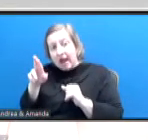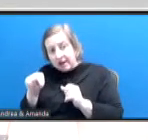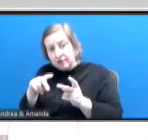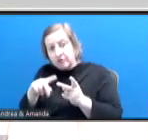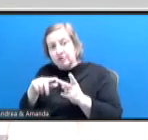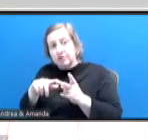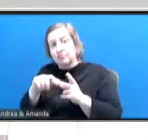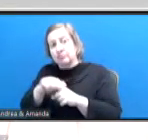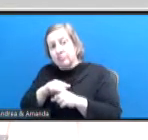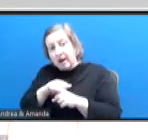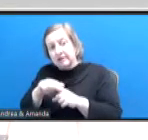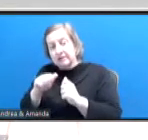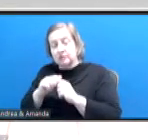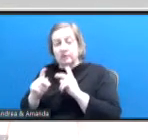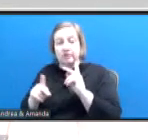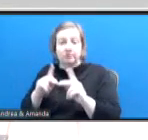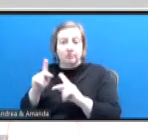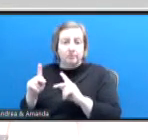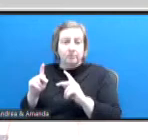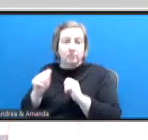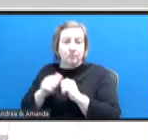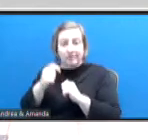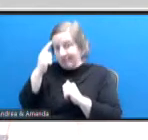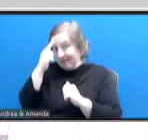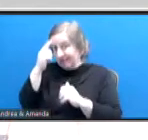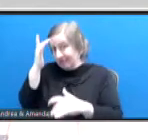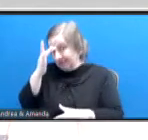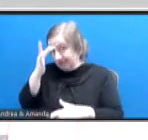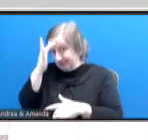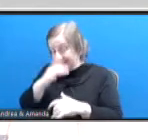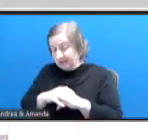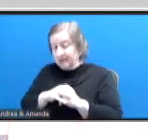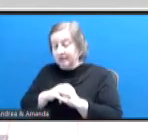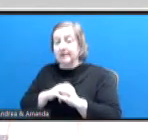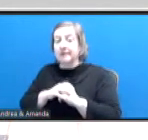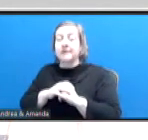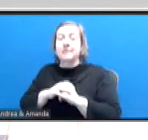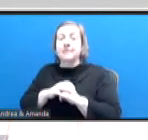with persons with mental illness.